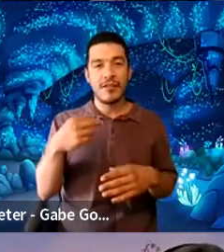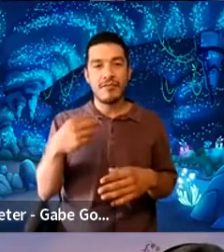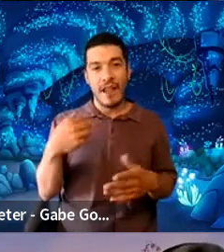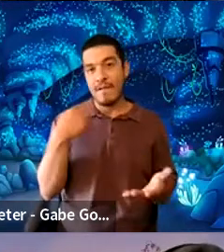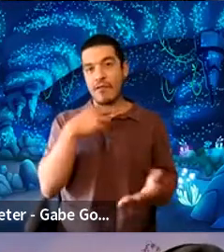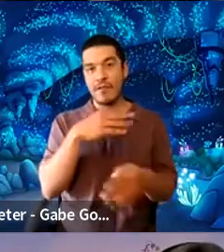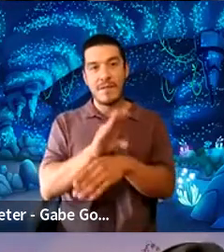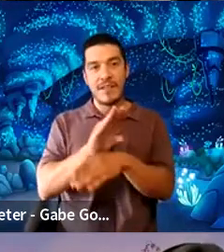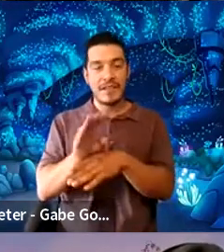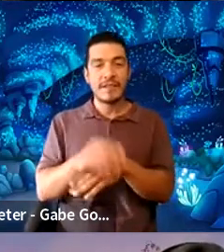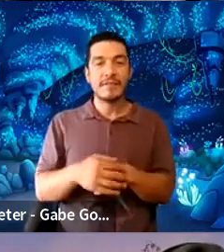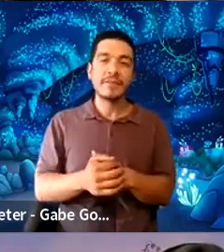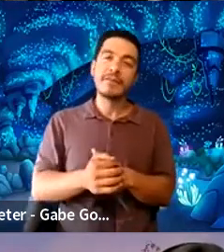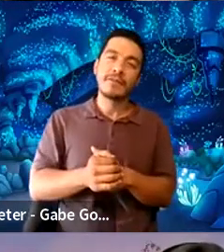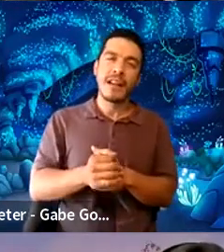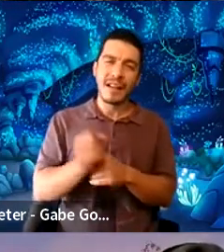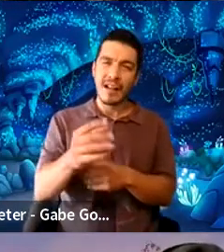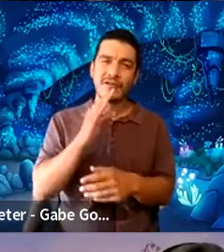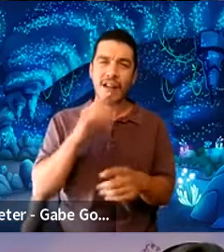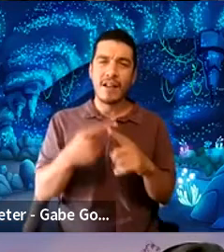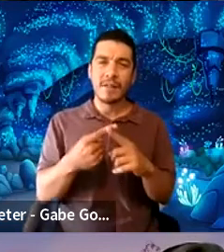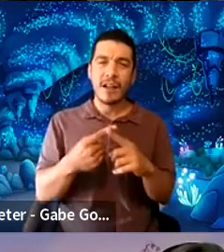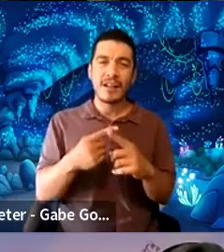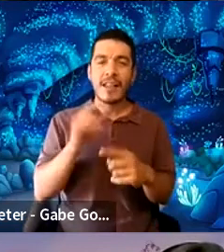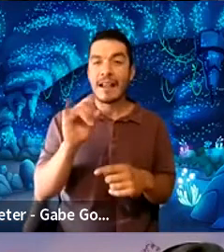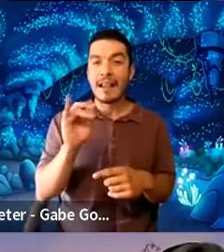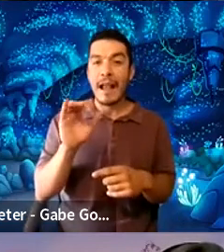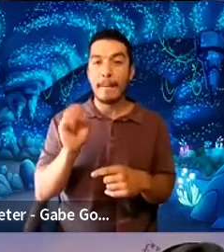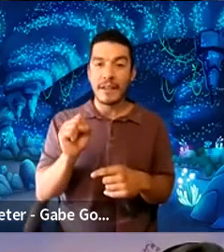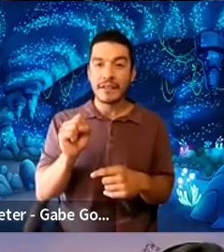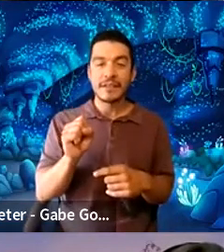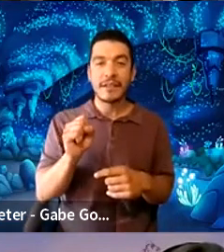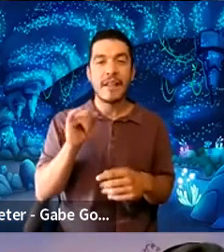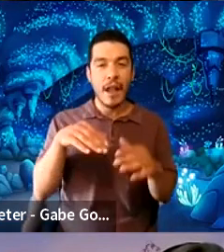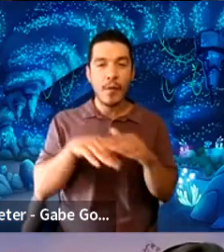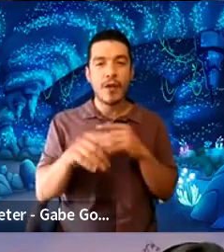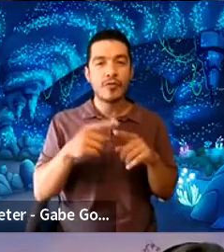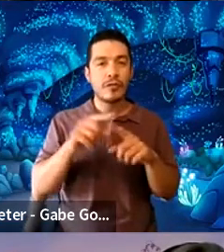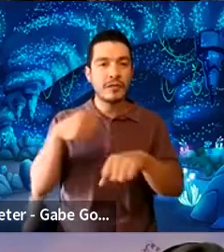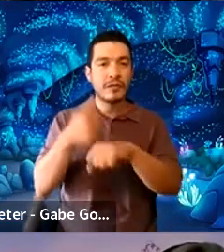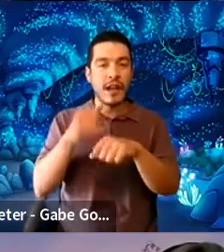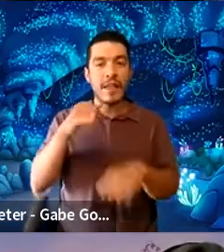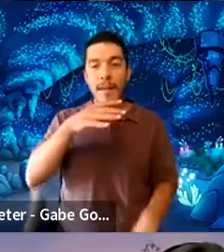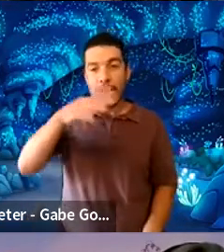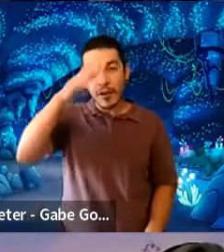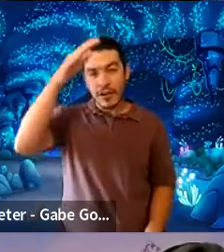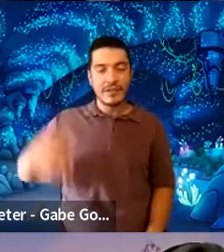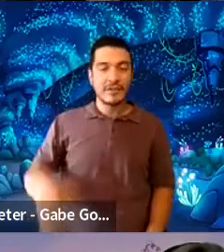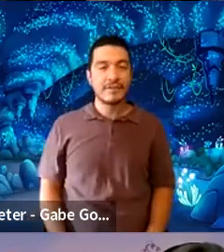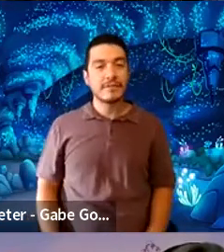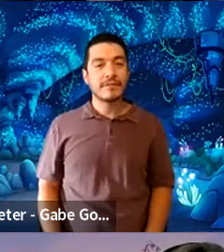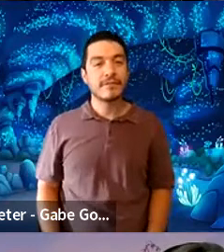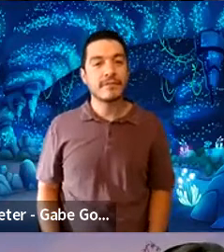entrepreneur. So can you talk about the dynamics that went into establishing the parents, Eureka's